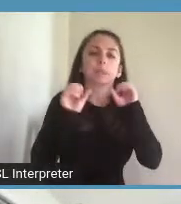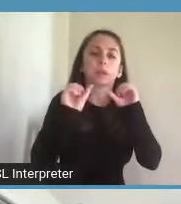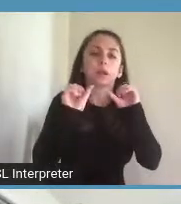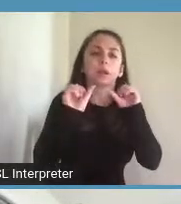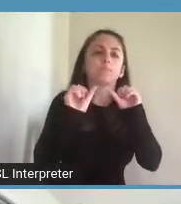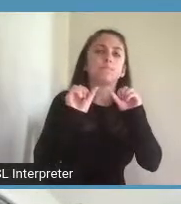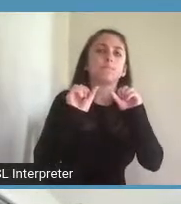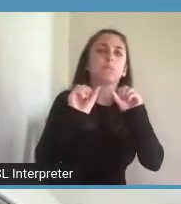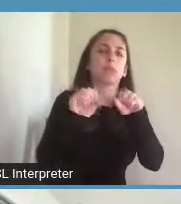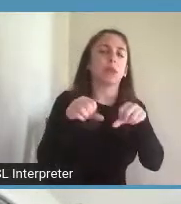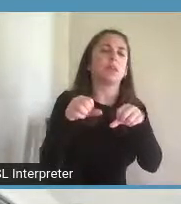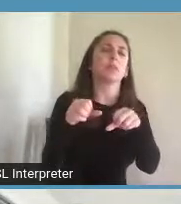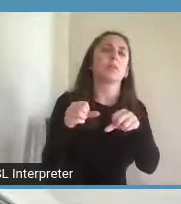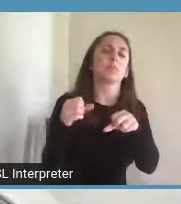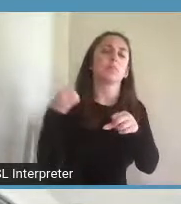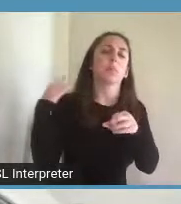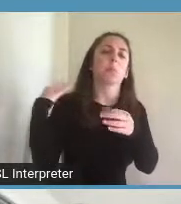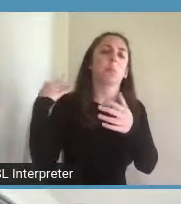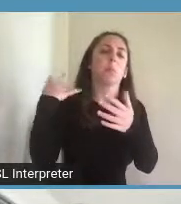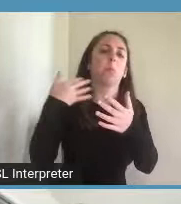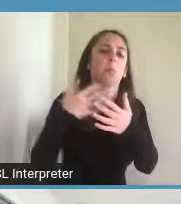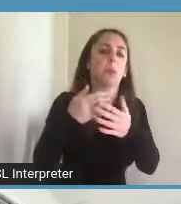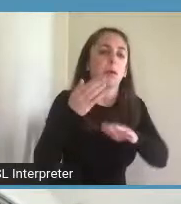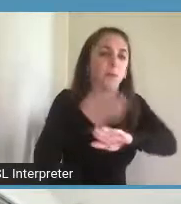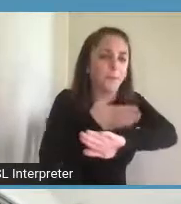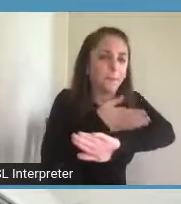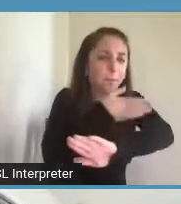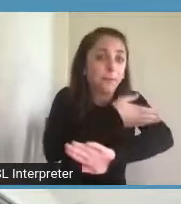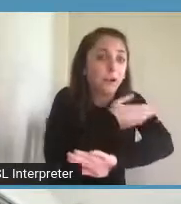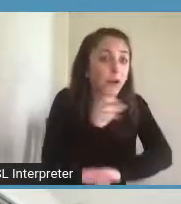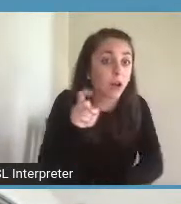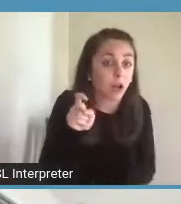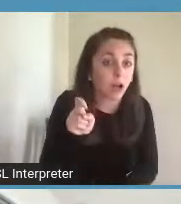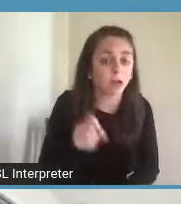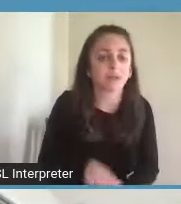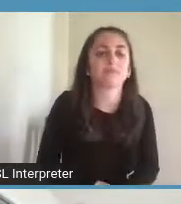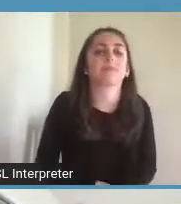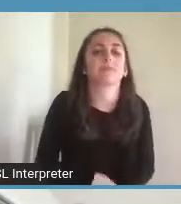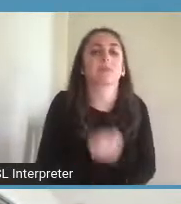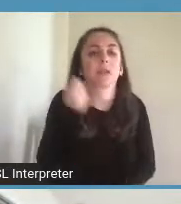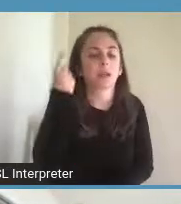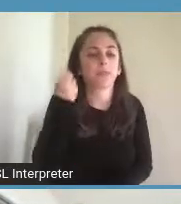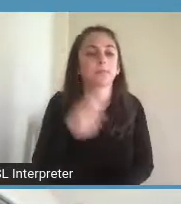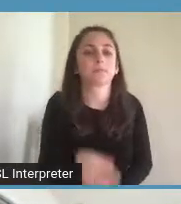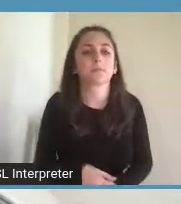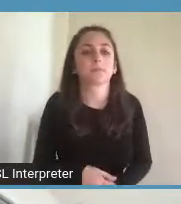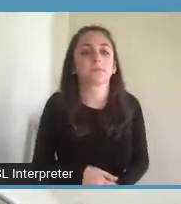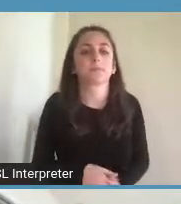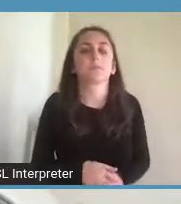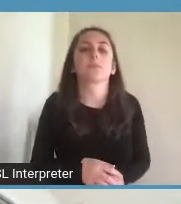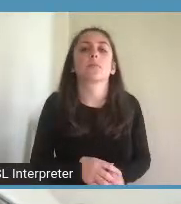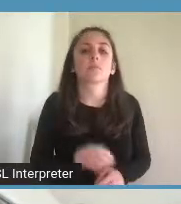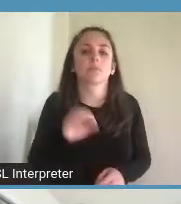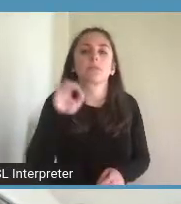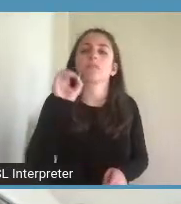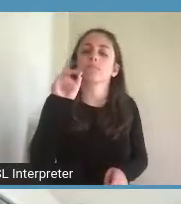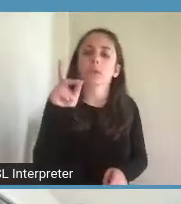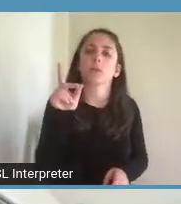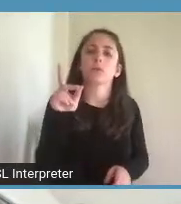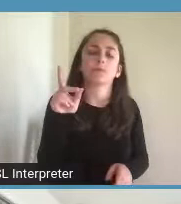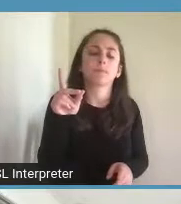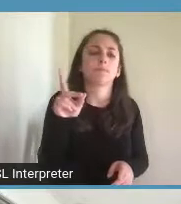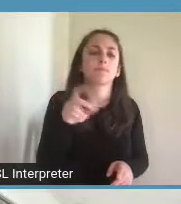I improving the number of people who make it all the way through? Okay, we've talked about UTM codes a lot and campaigns. Here's